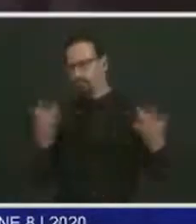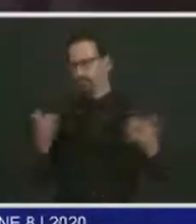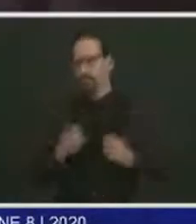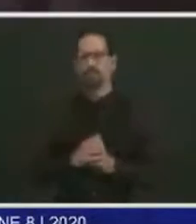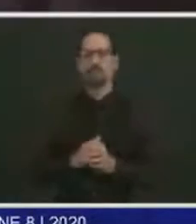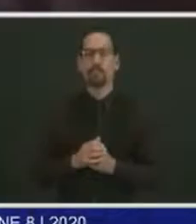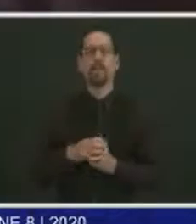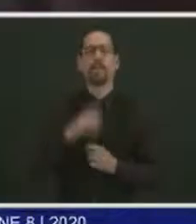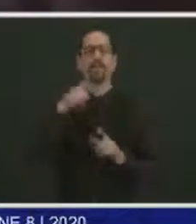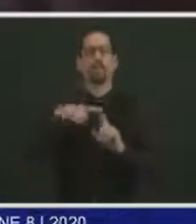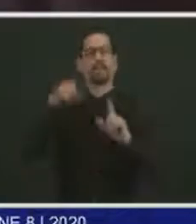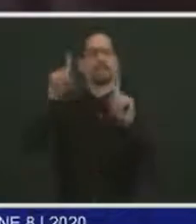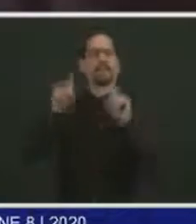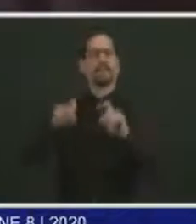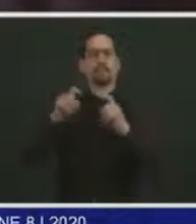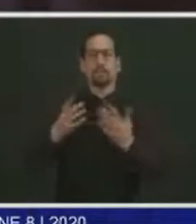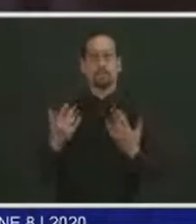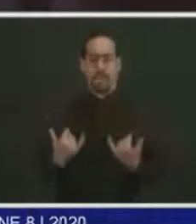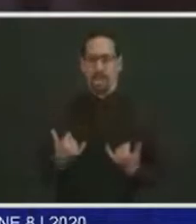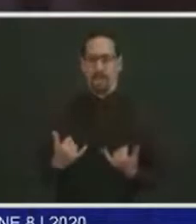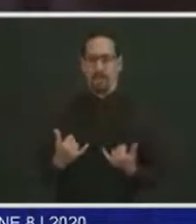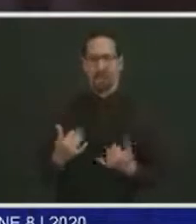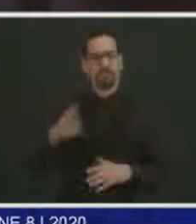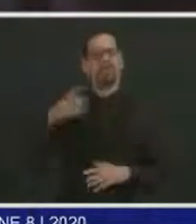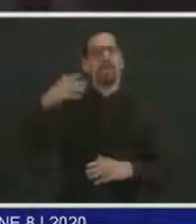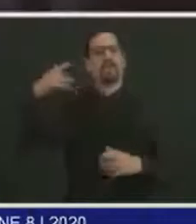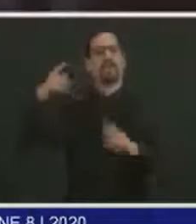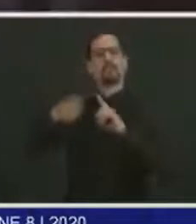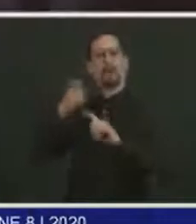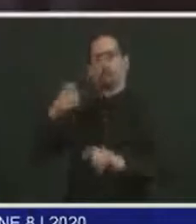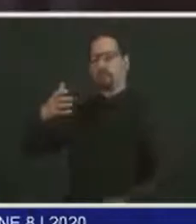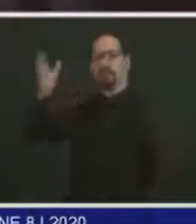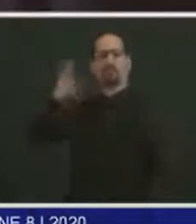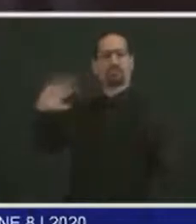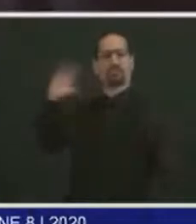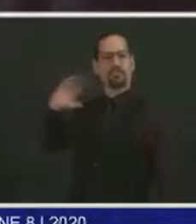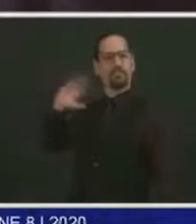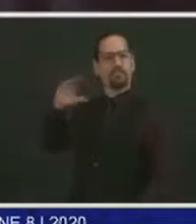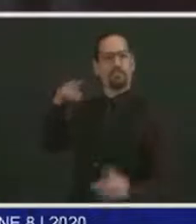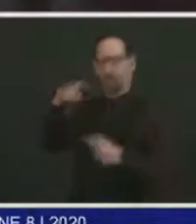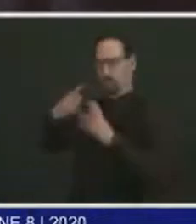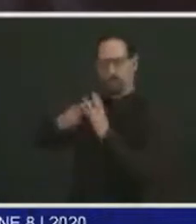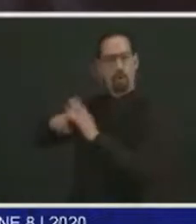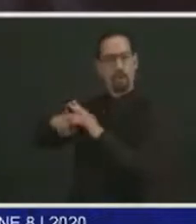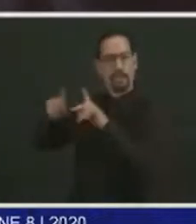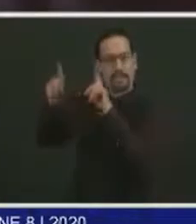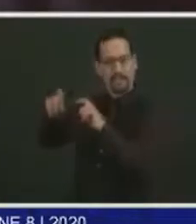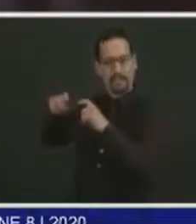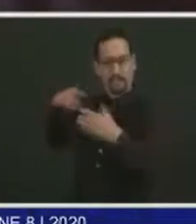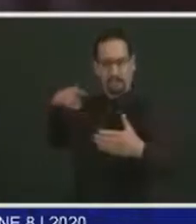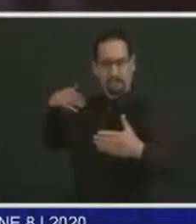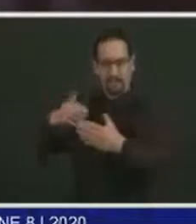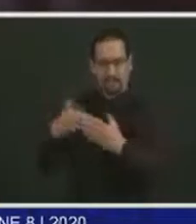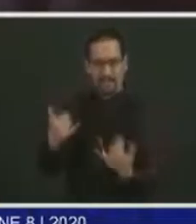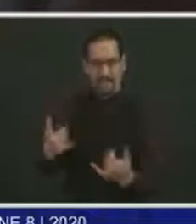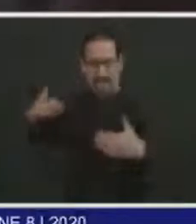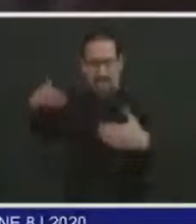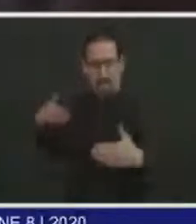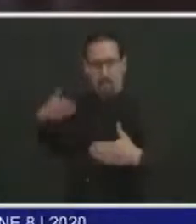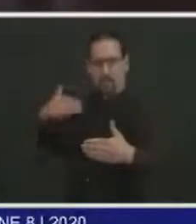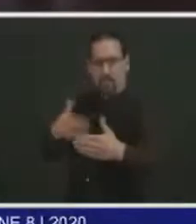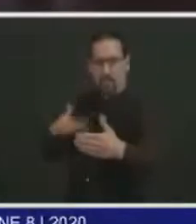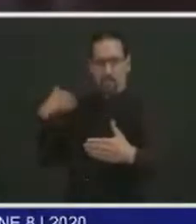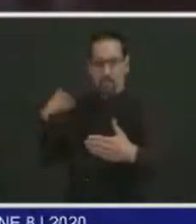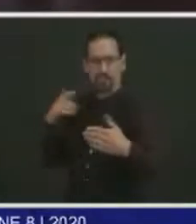we are now, where we've been, and where we're going. Testing continues to be a critical piece